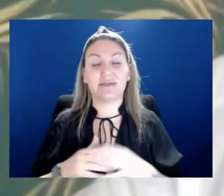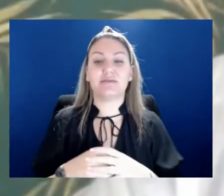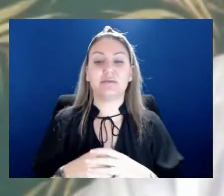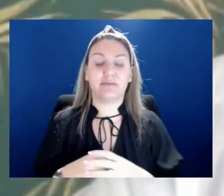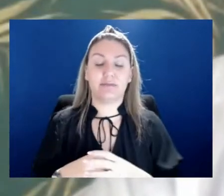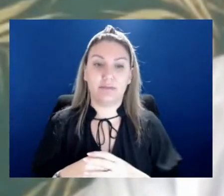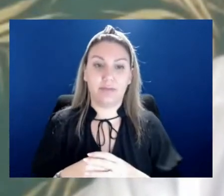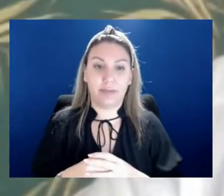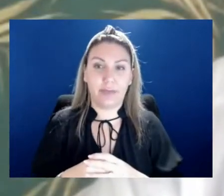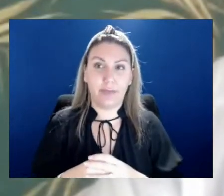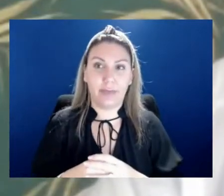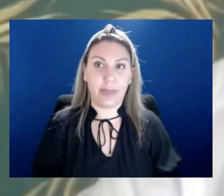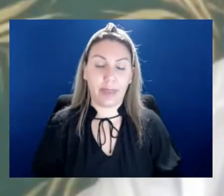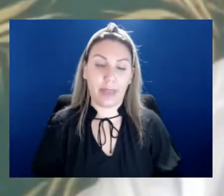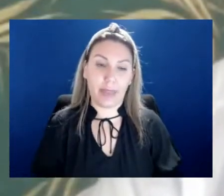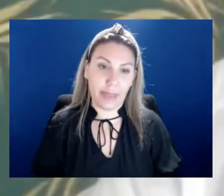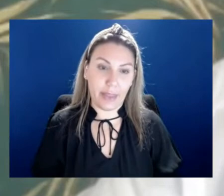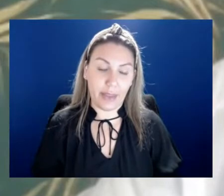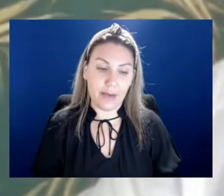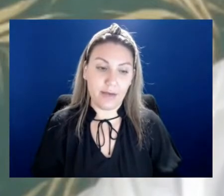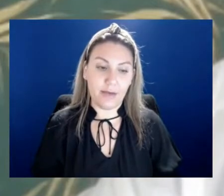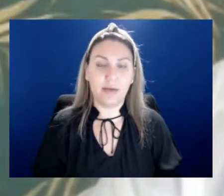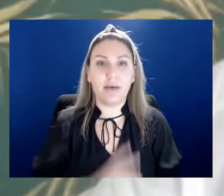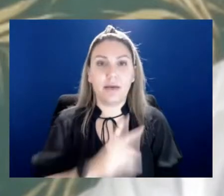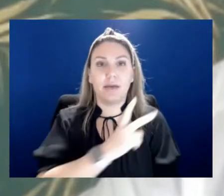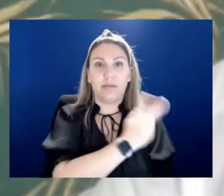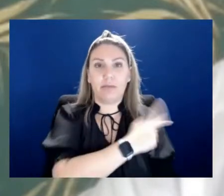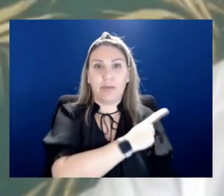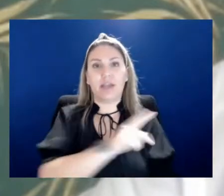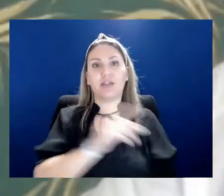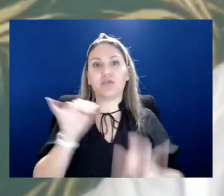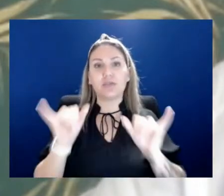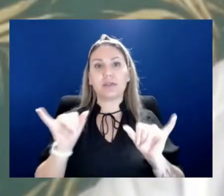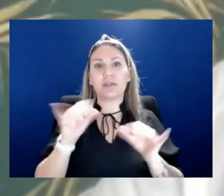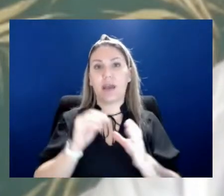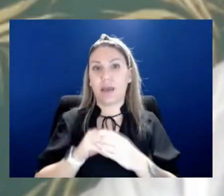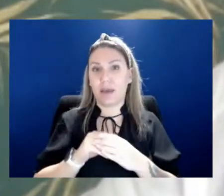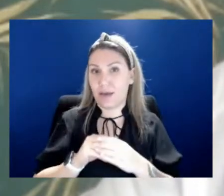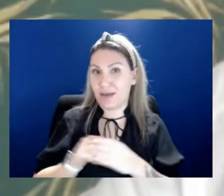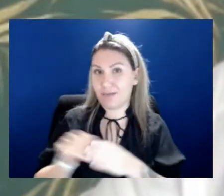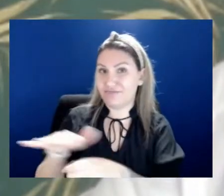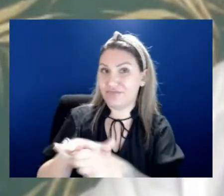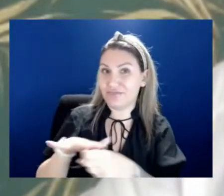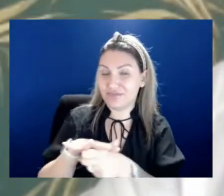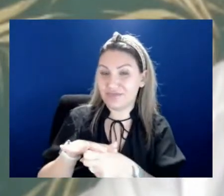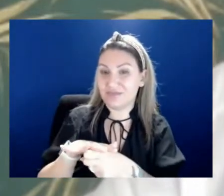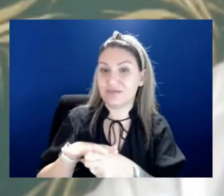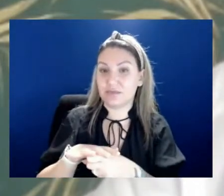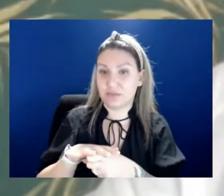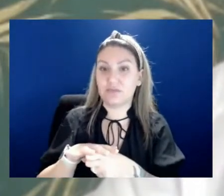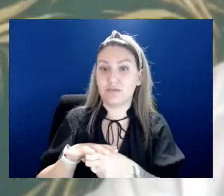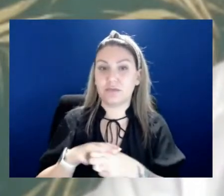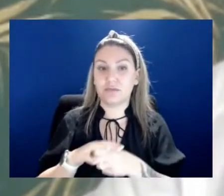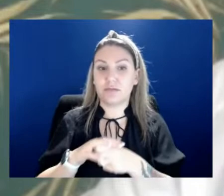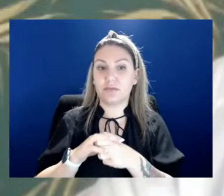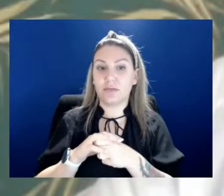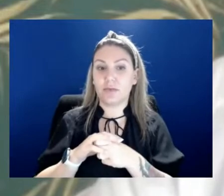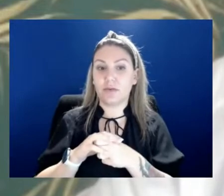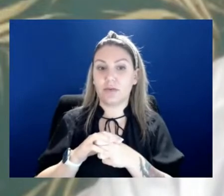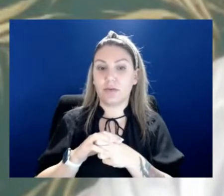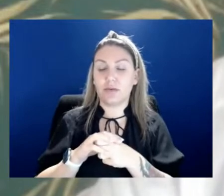the patient who stay in the occupation region was the place where it's